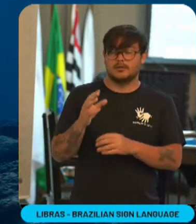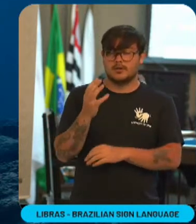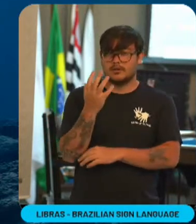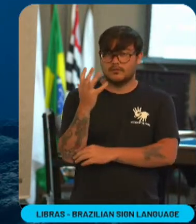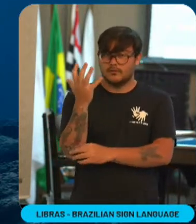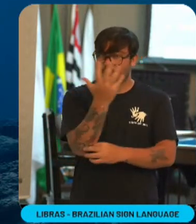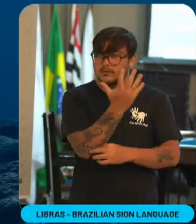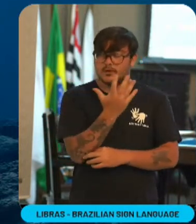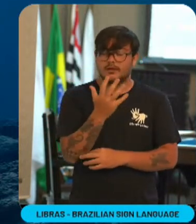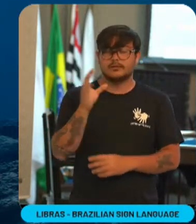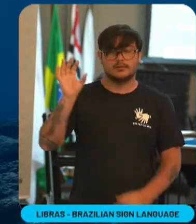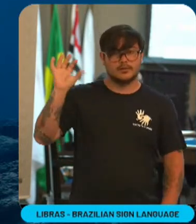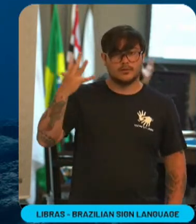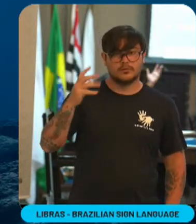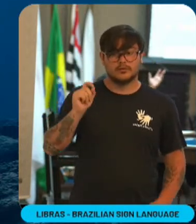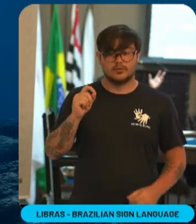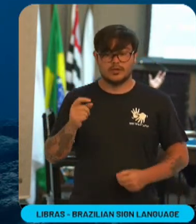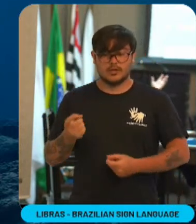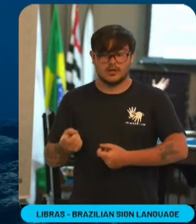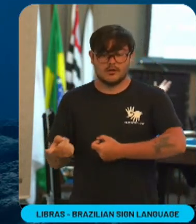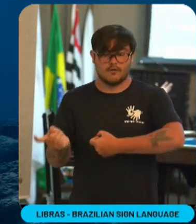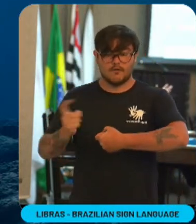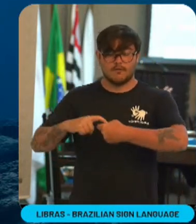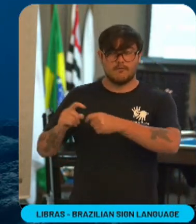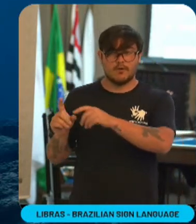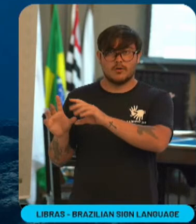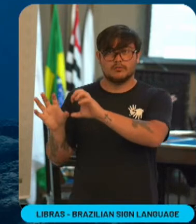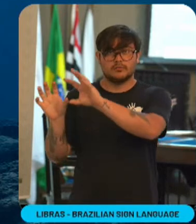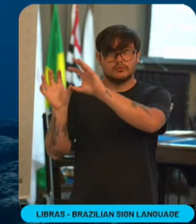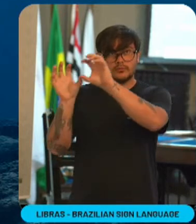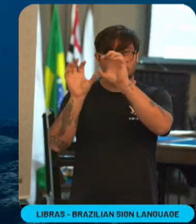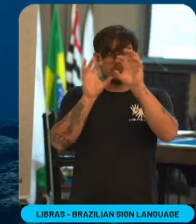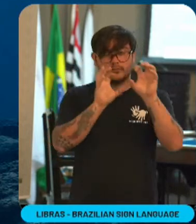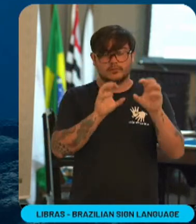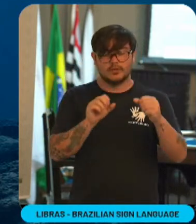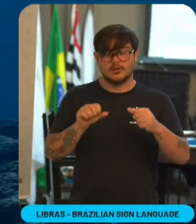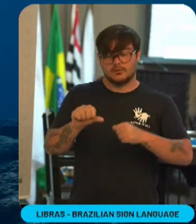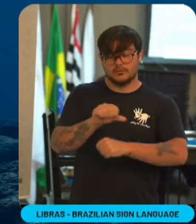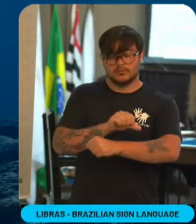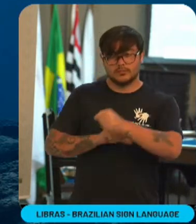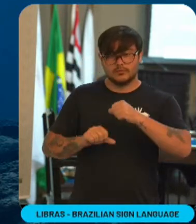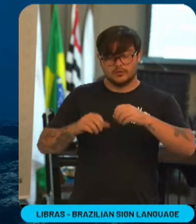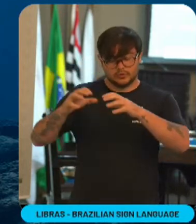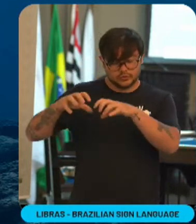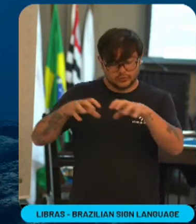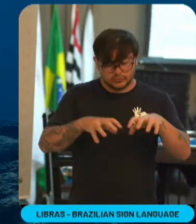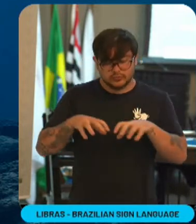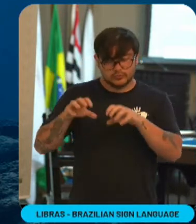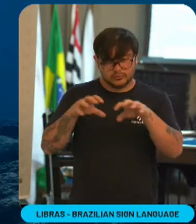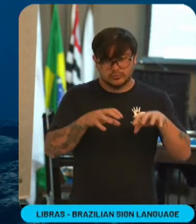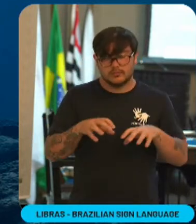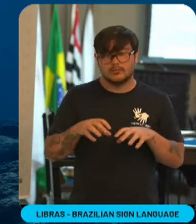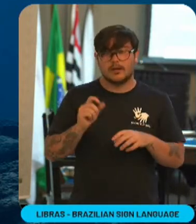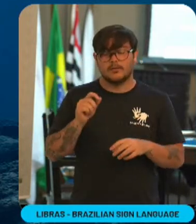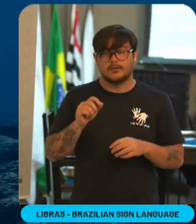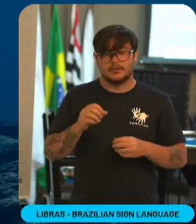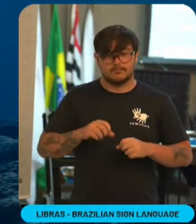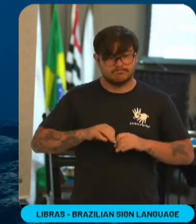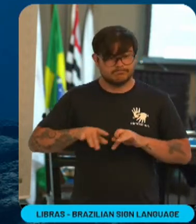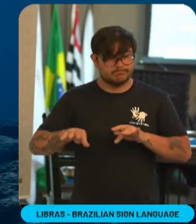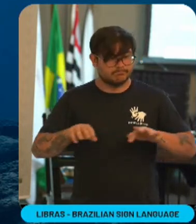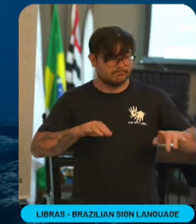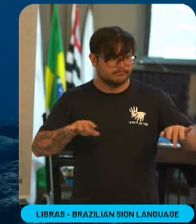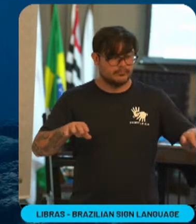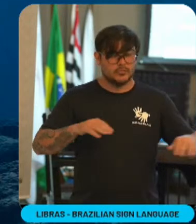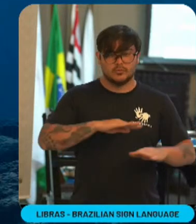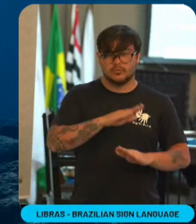ocean evaporation and the evapotranspiration of the rainforests that give back this moist to